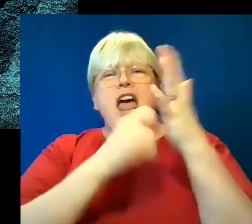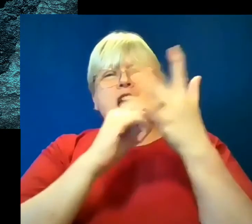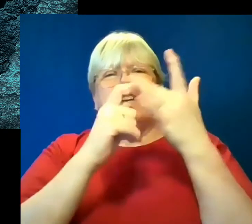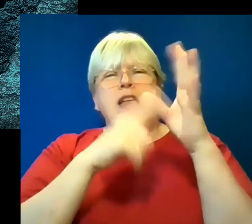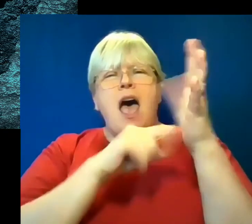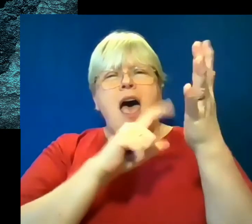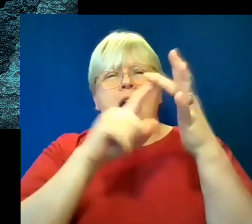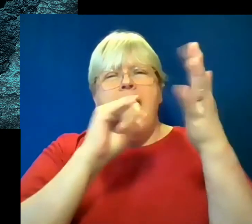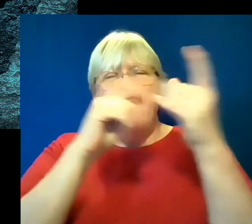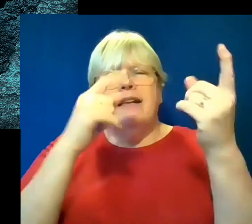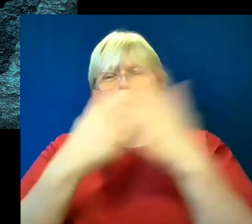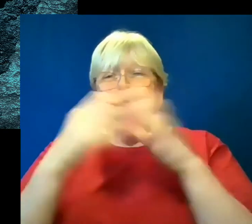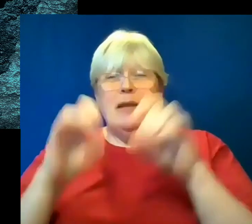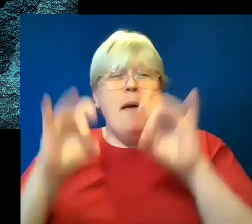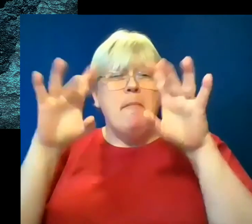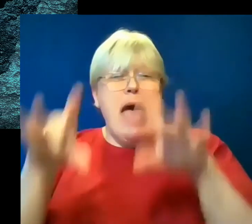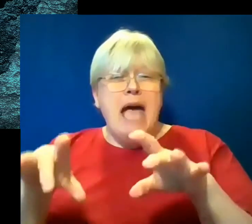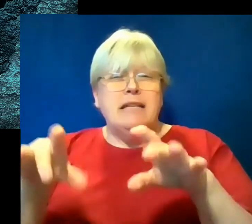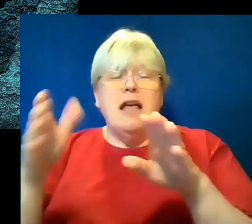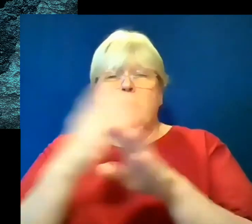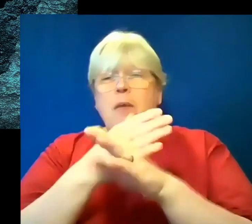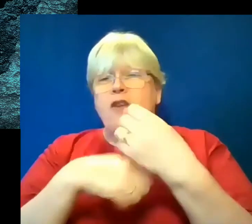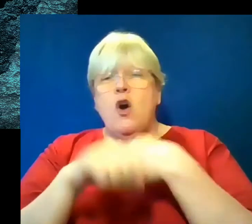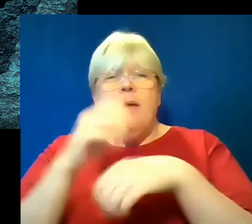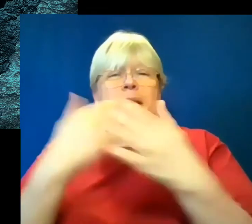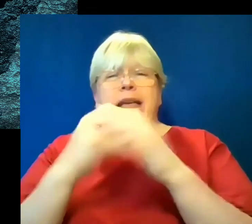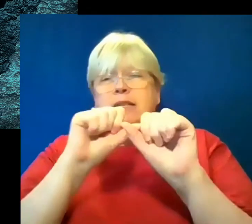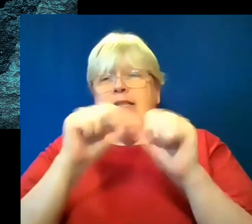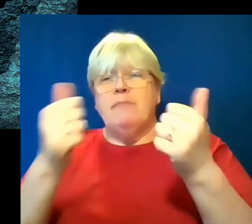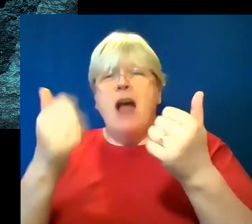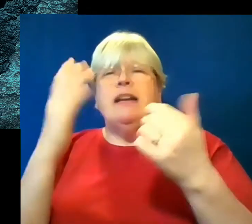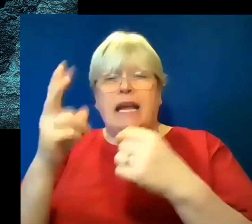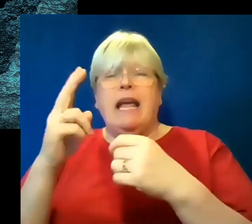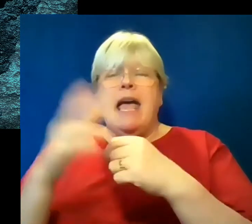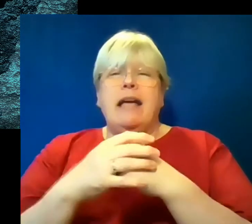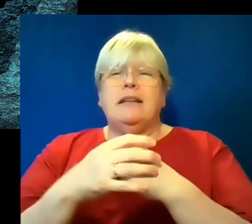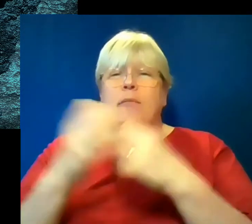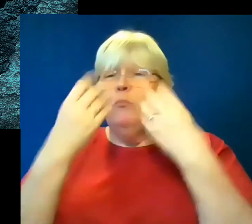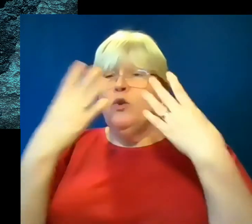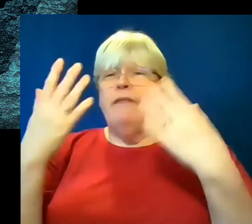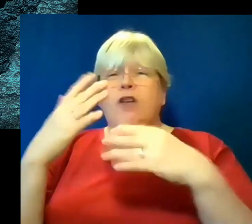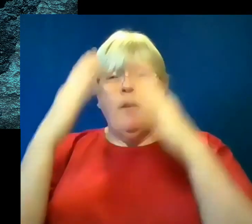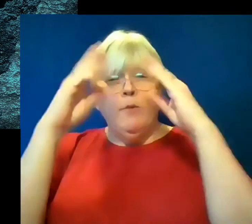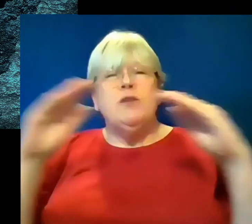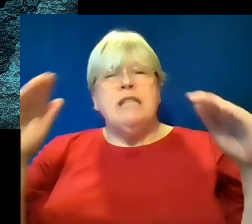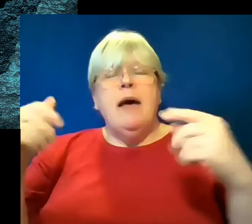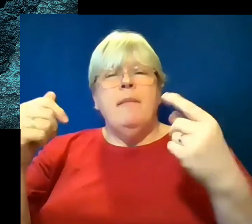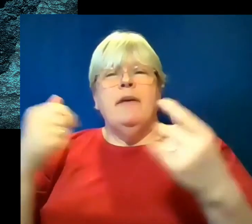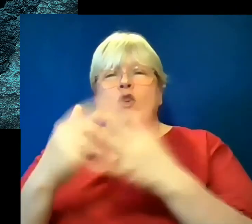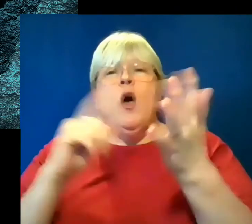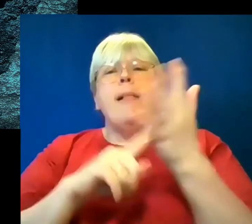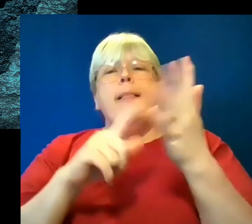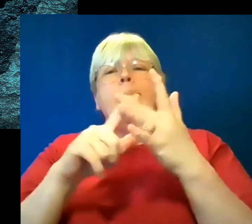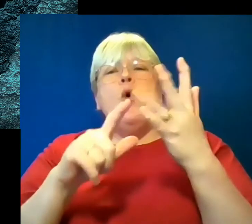lived, which was then briefly abandoned before it was made very, very smart again. And you can now go, and it's a beautiful museum. And they go to the Louvre, the